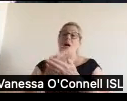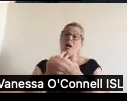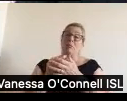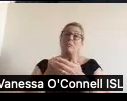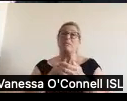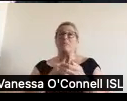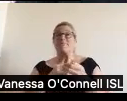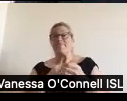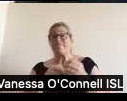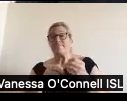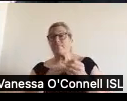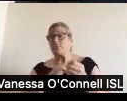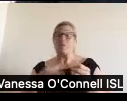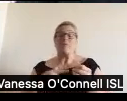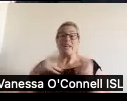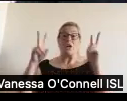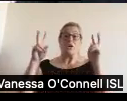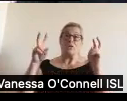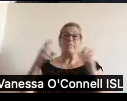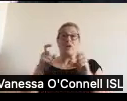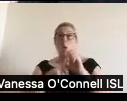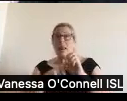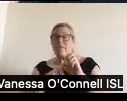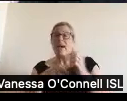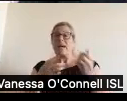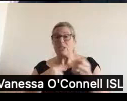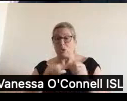run or to take that step into politics. So